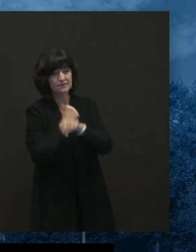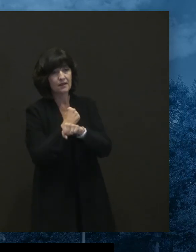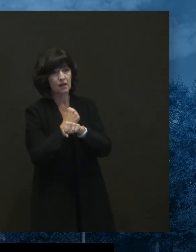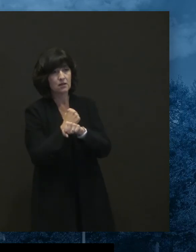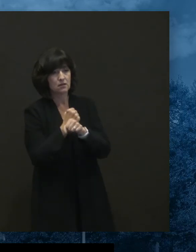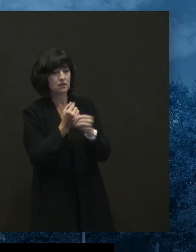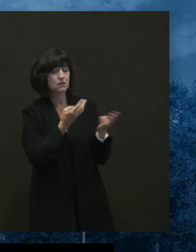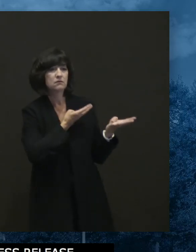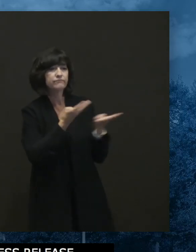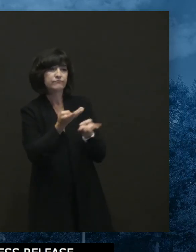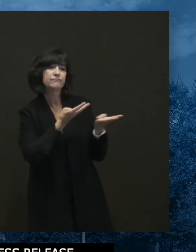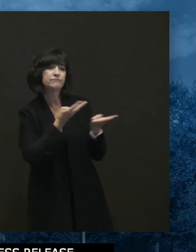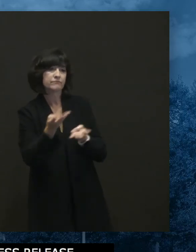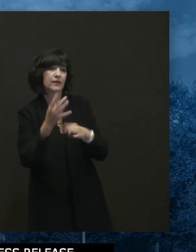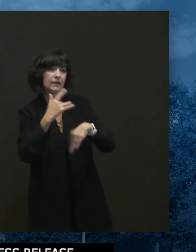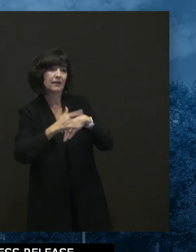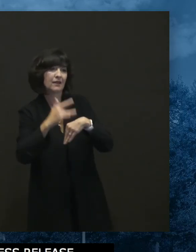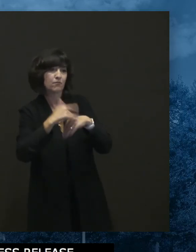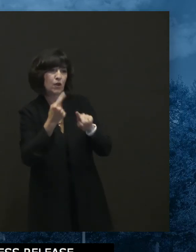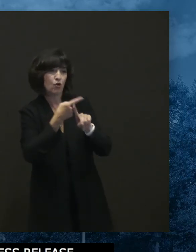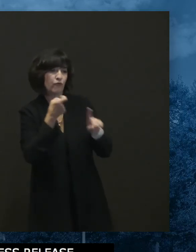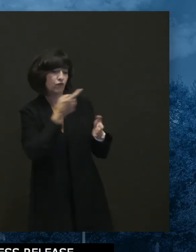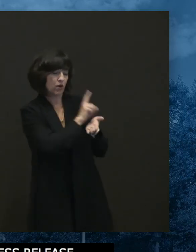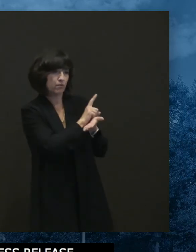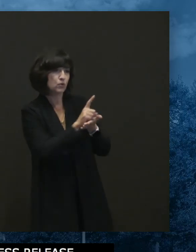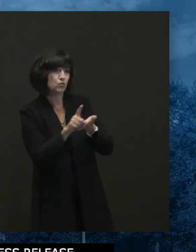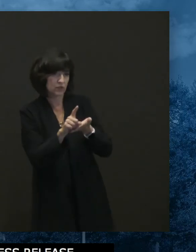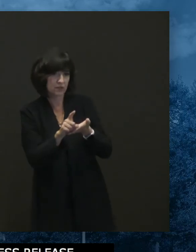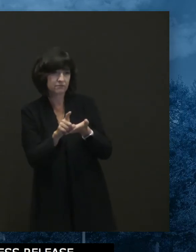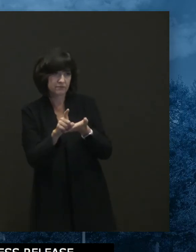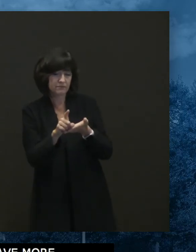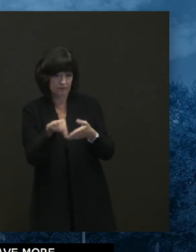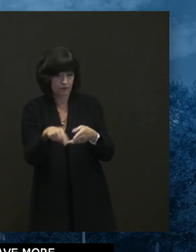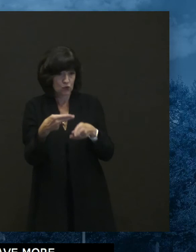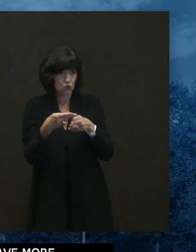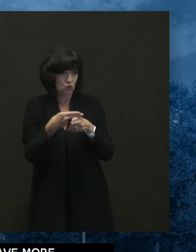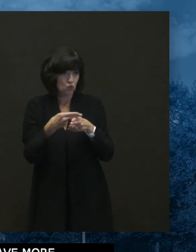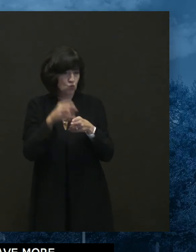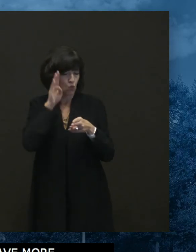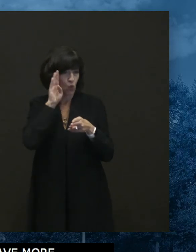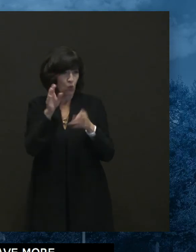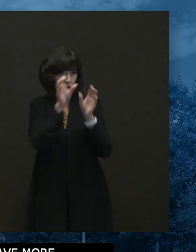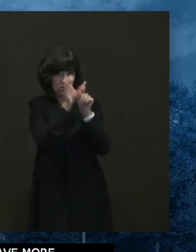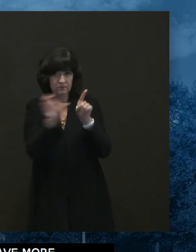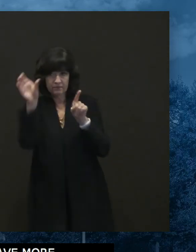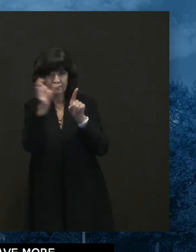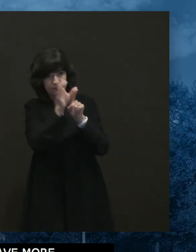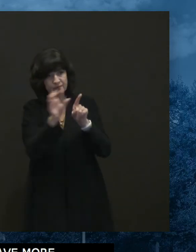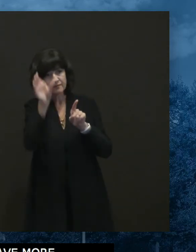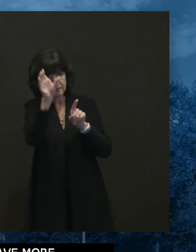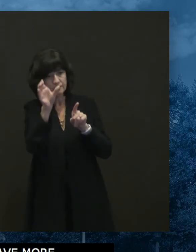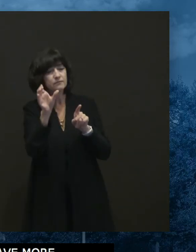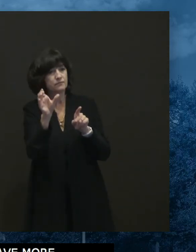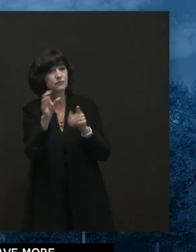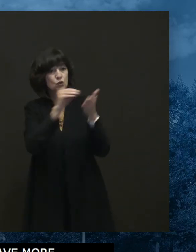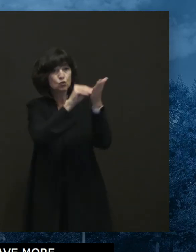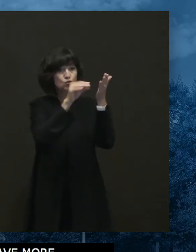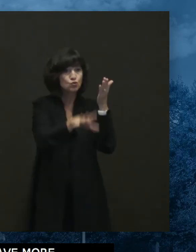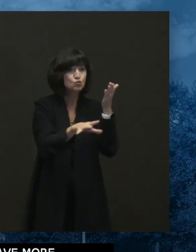numbers, and this may be pretty soon, we can break that out by staff and students. Okay, thank you so